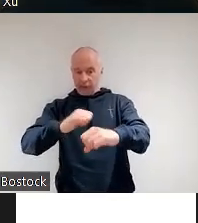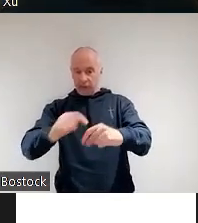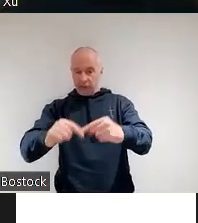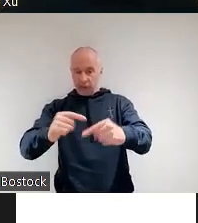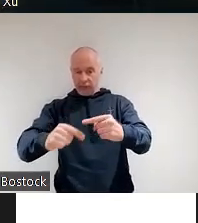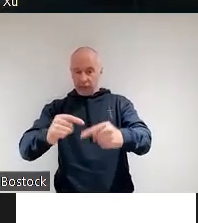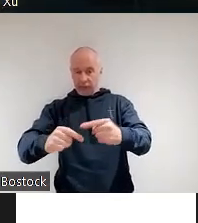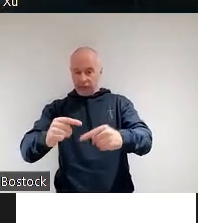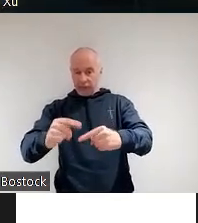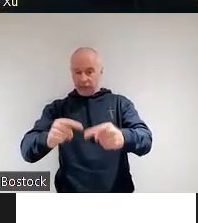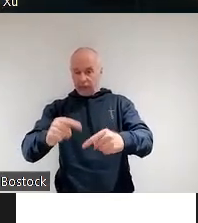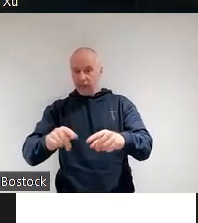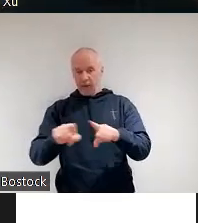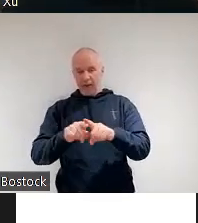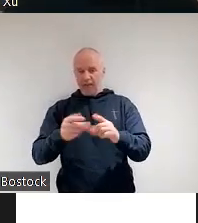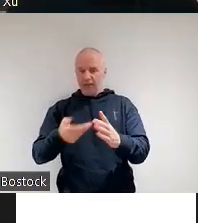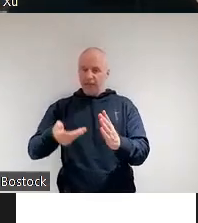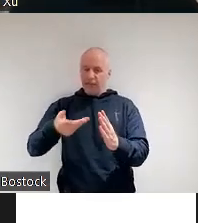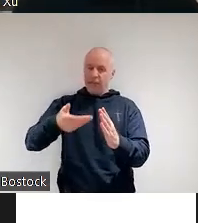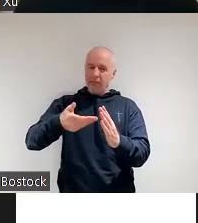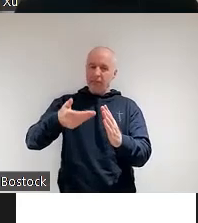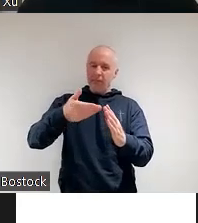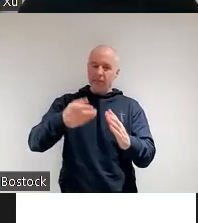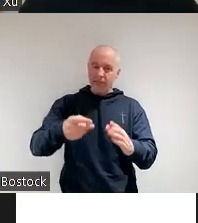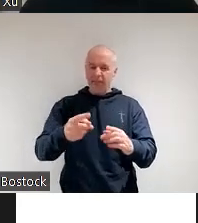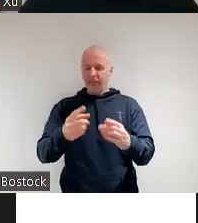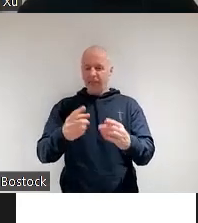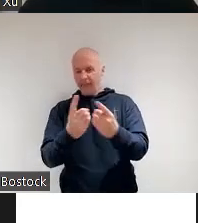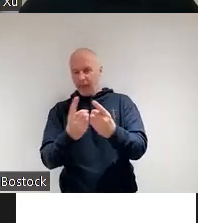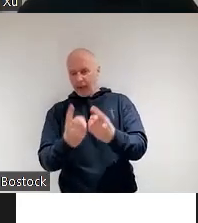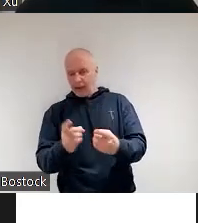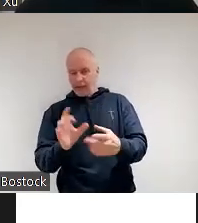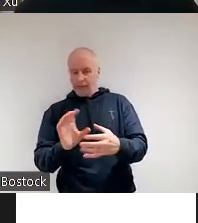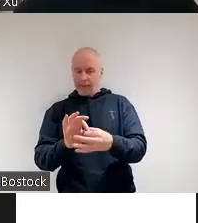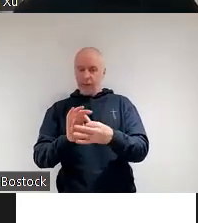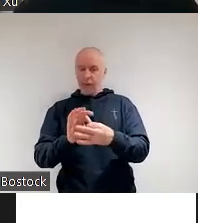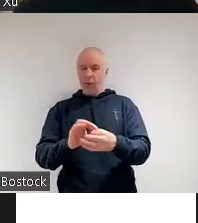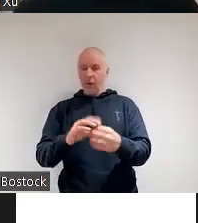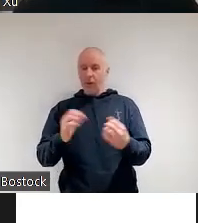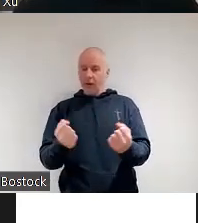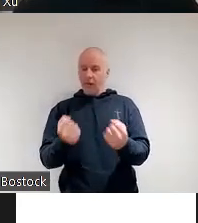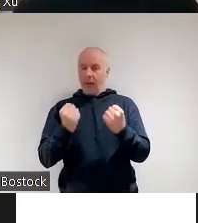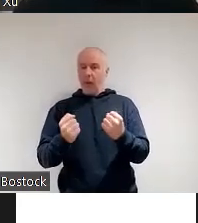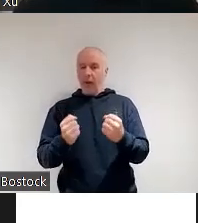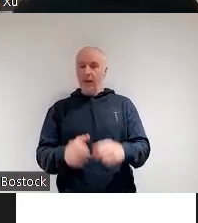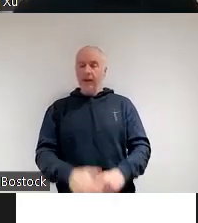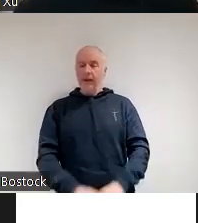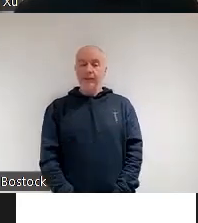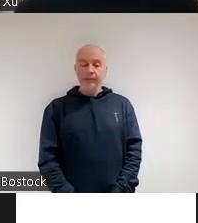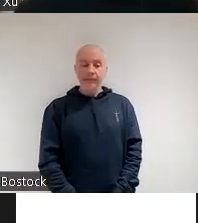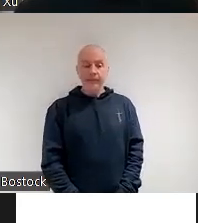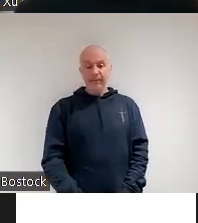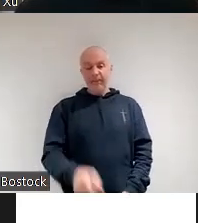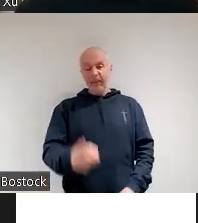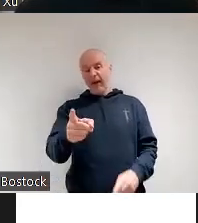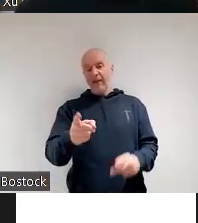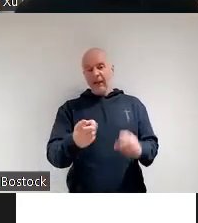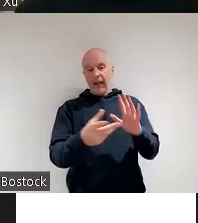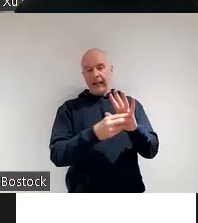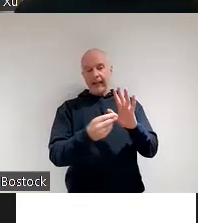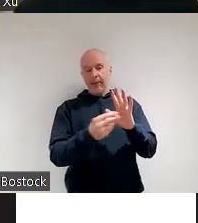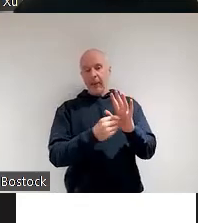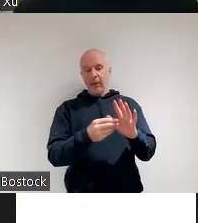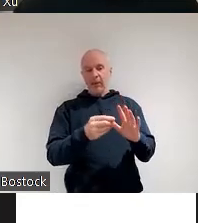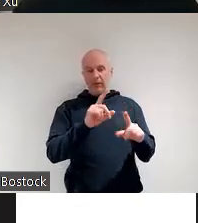other accessories around the vehicle as well. So I've given some lists or typical examples of the